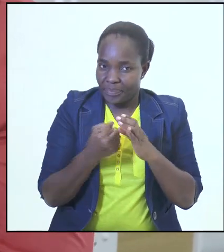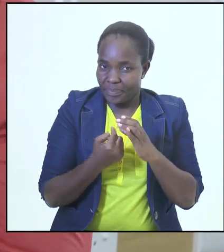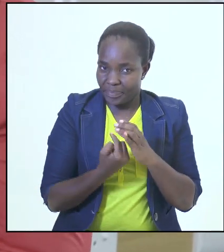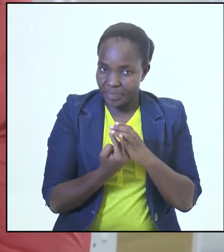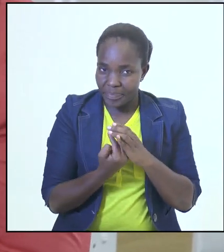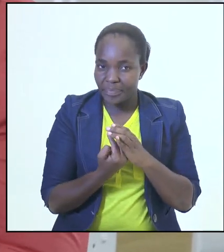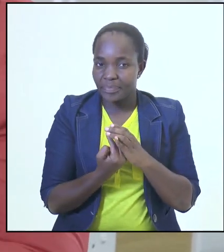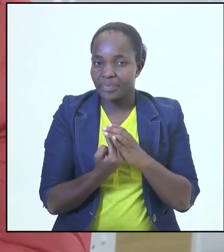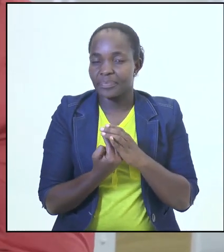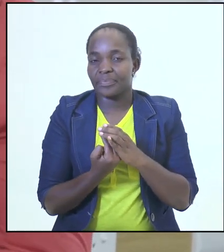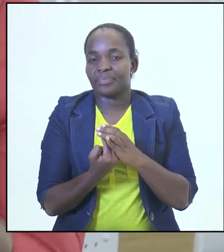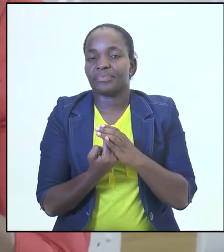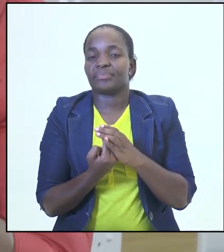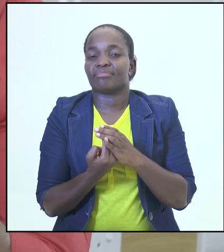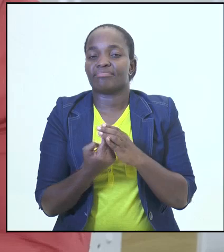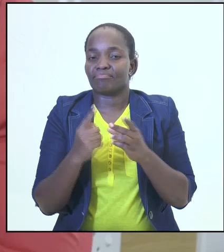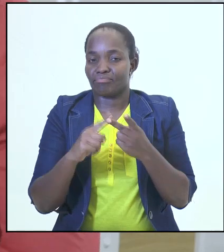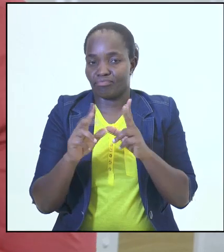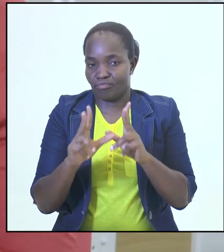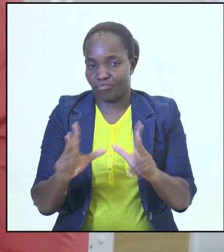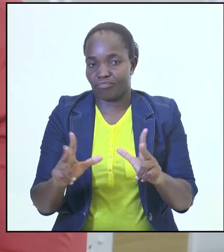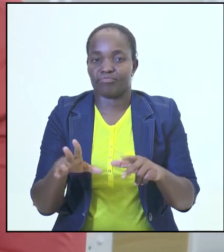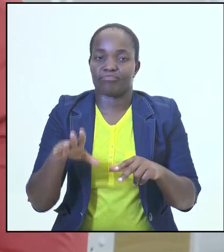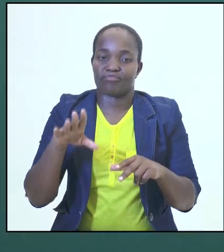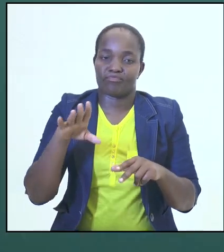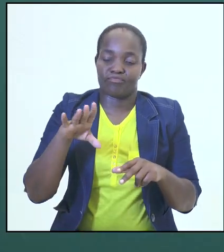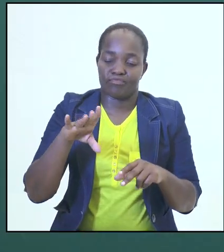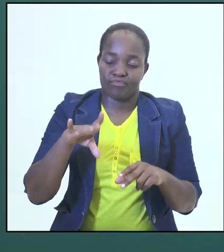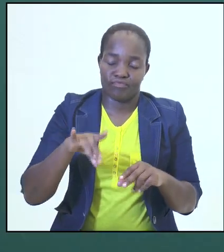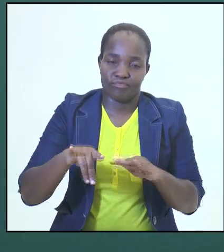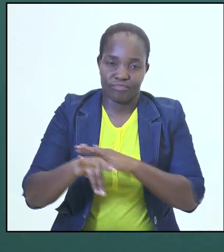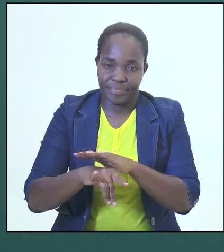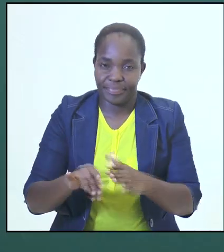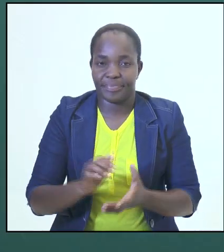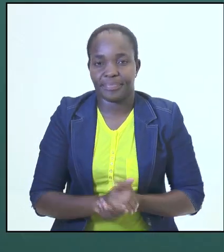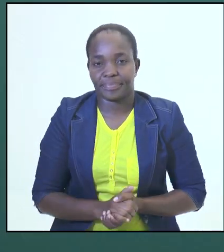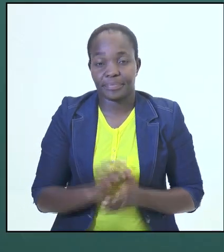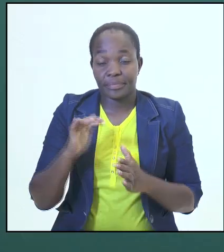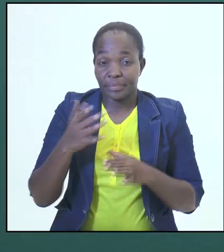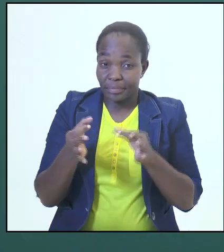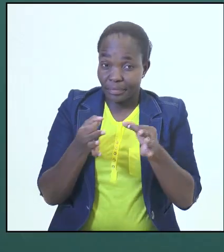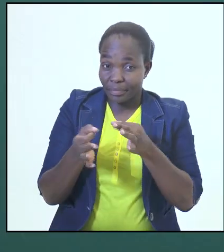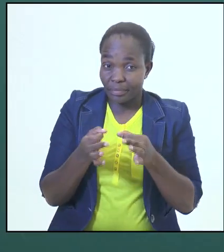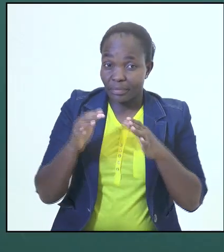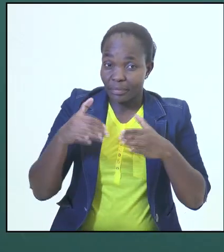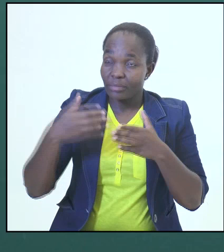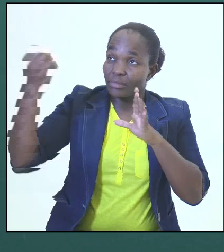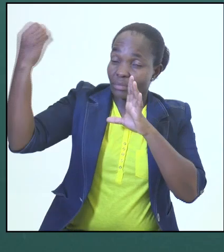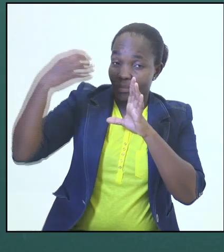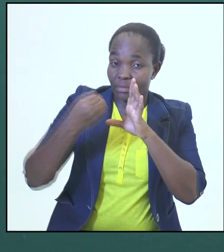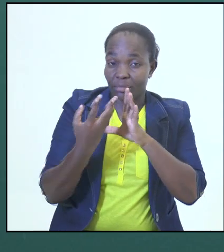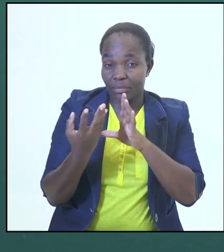of animals as well as for us, humans. We'll explain how photosynthesis is a process